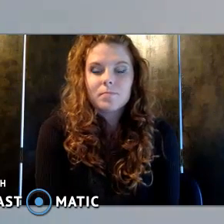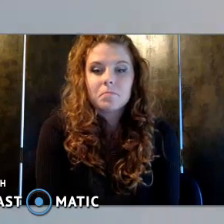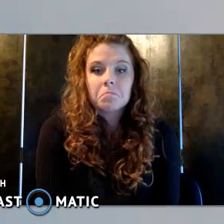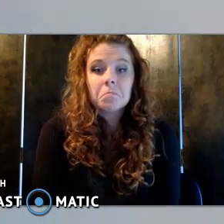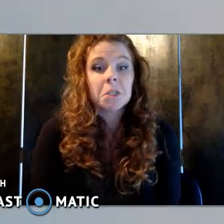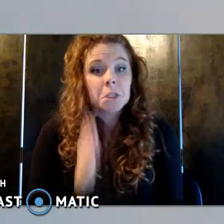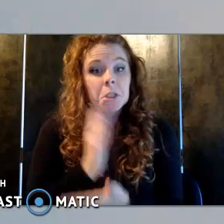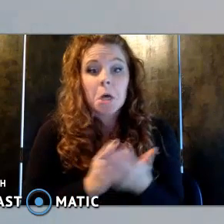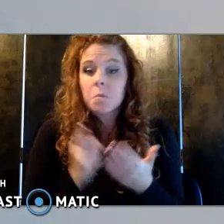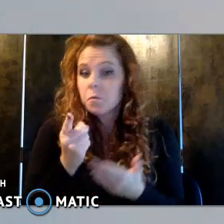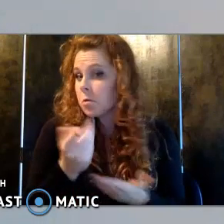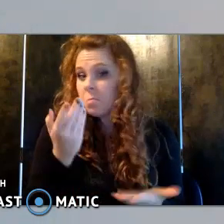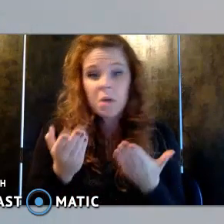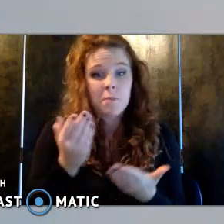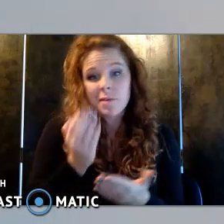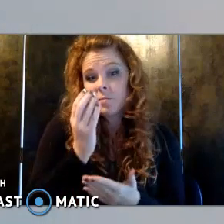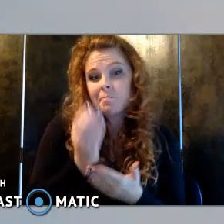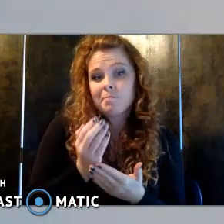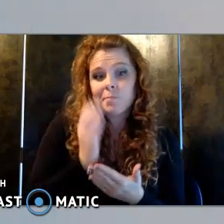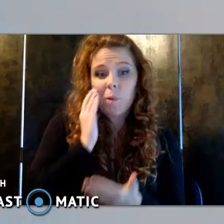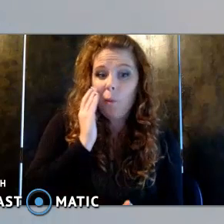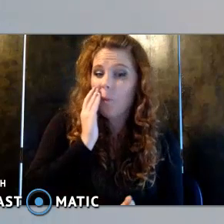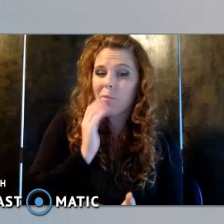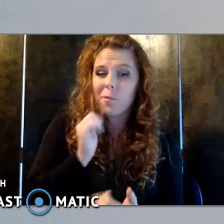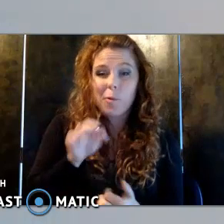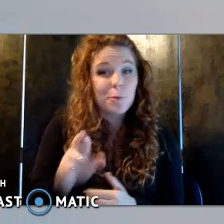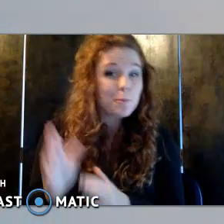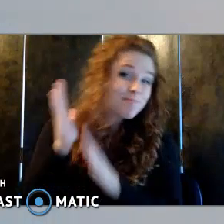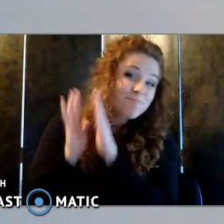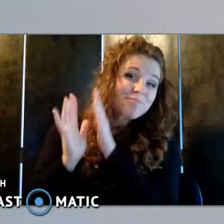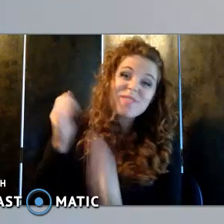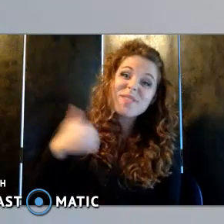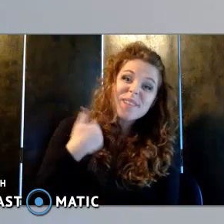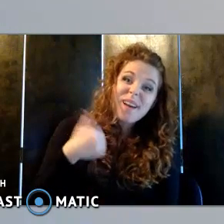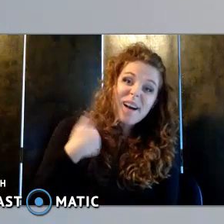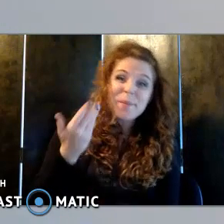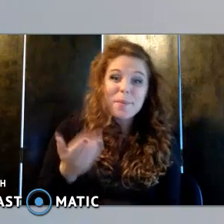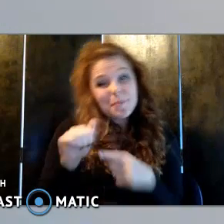Some of you guys might do this on your own sometimes or have done it when you were younger.